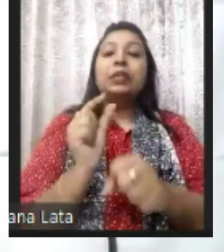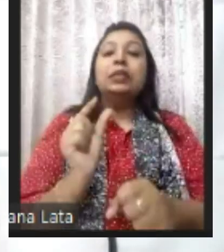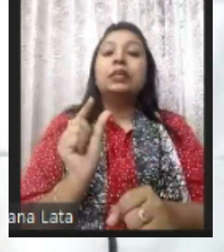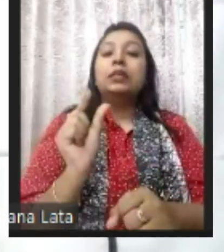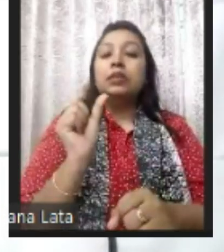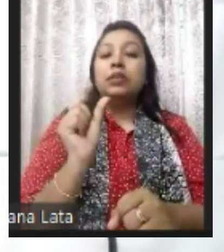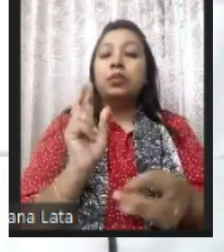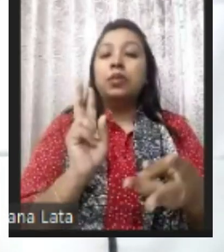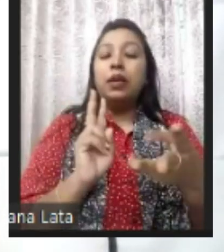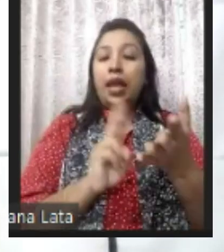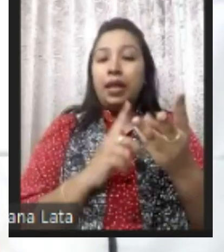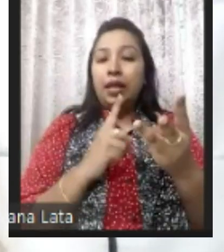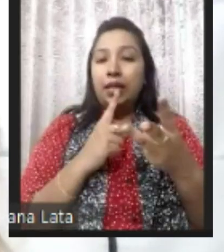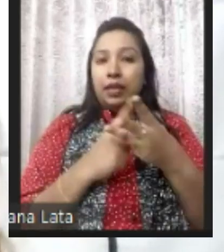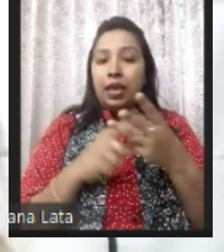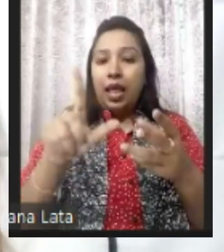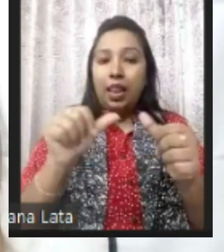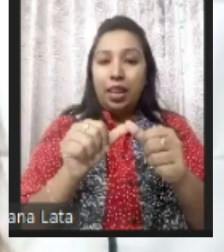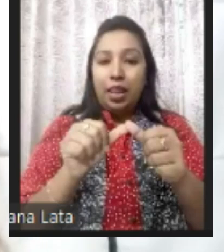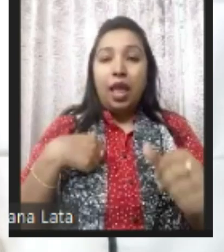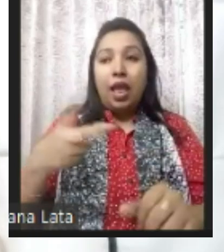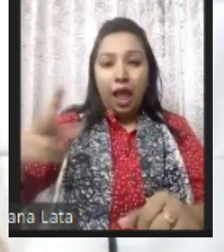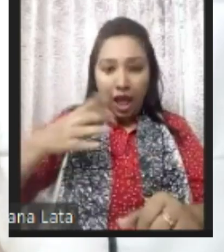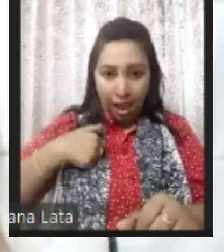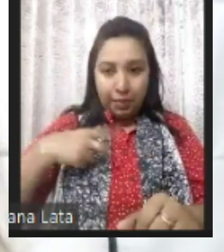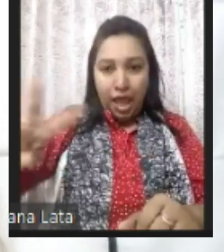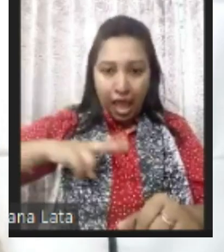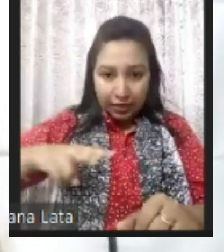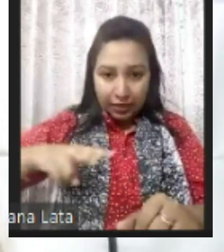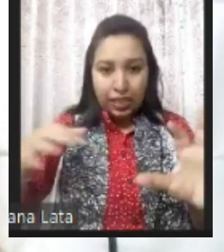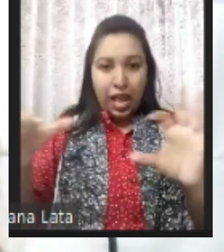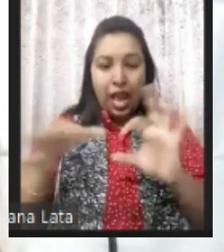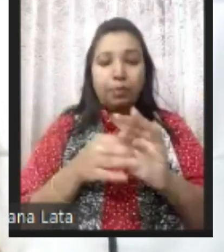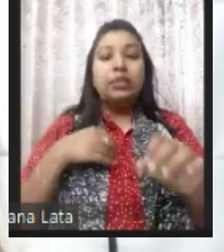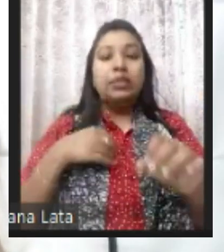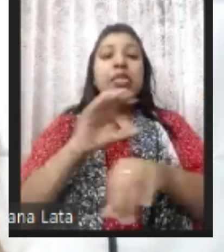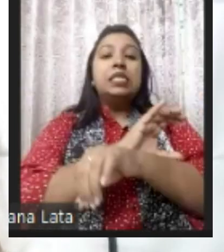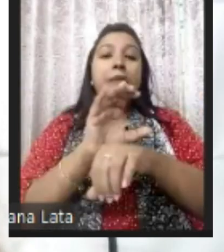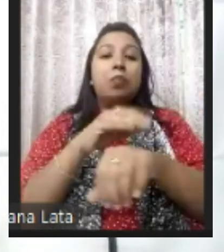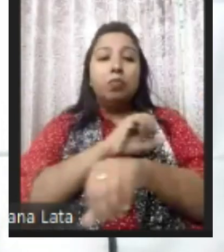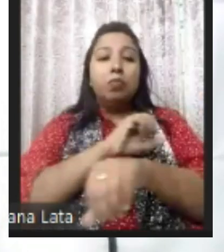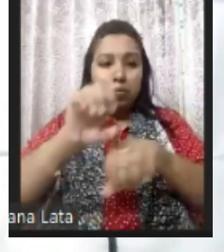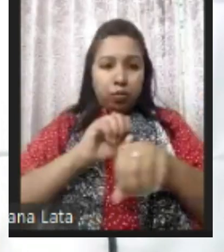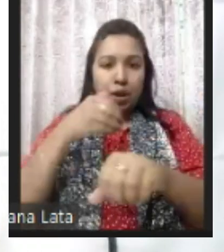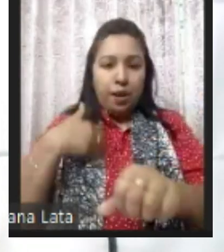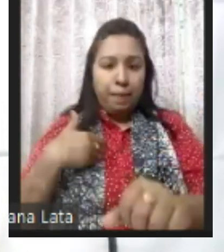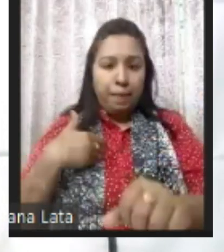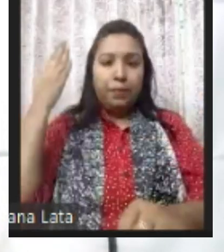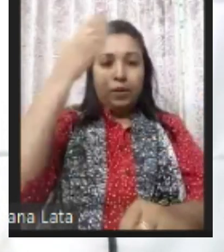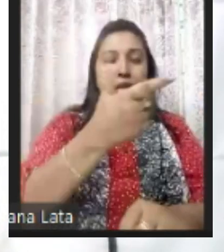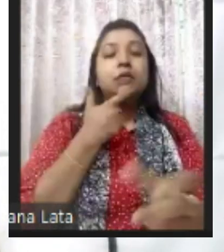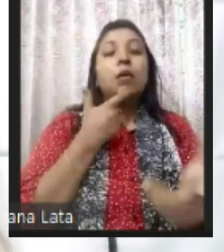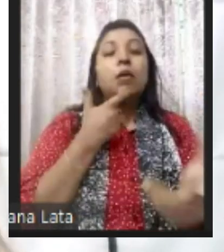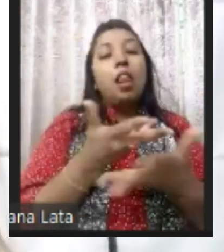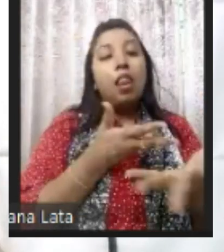a session at the Asia Pacific Internet Governance Forum in Singapore. And that's where we had spoken about